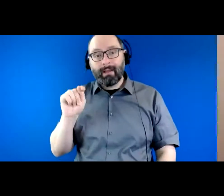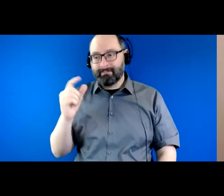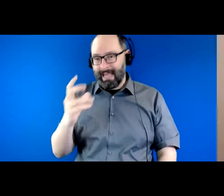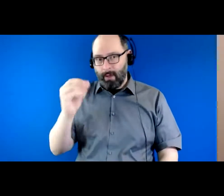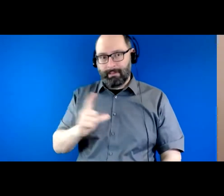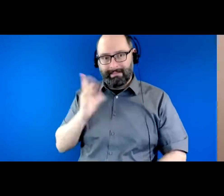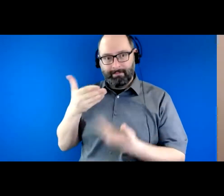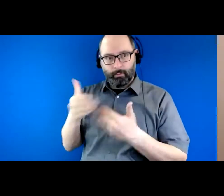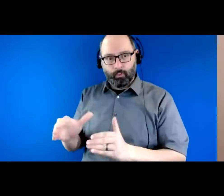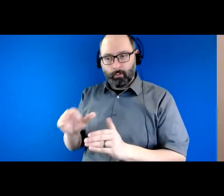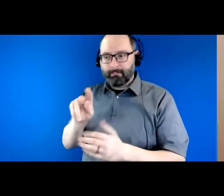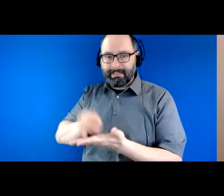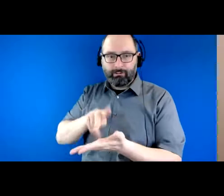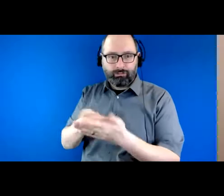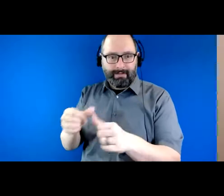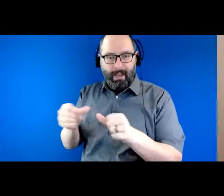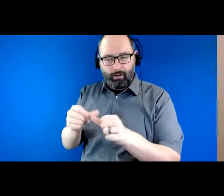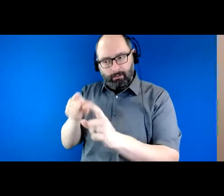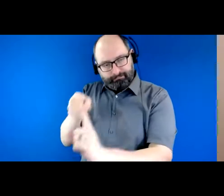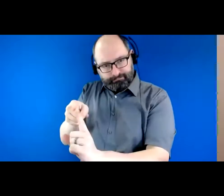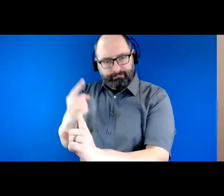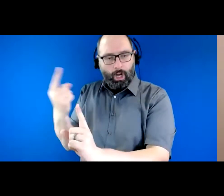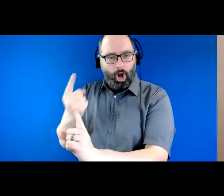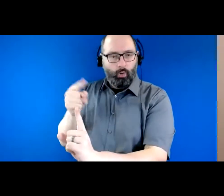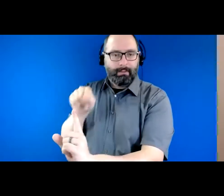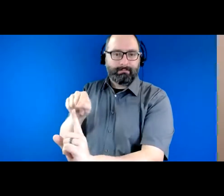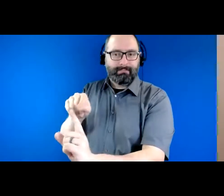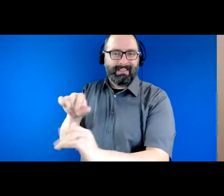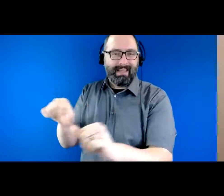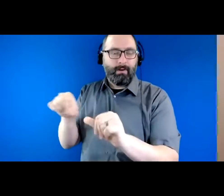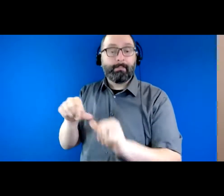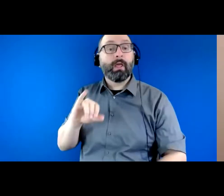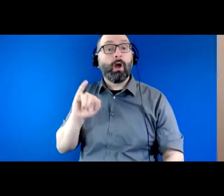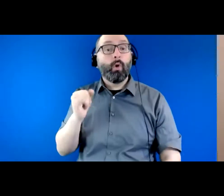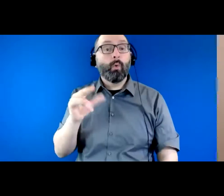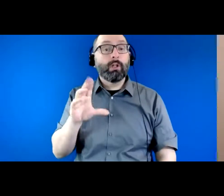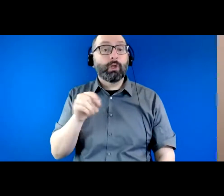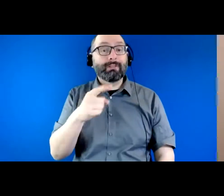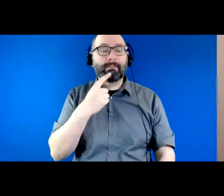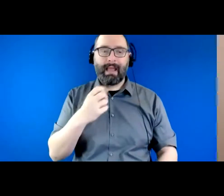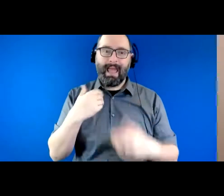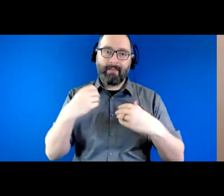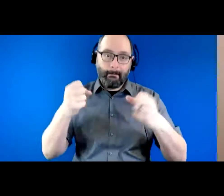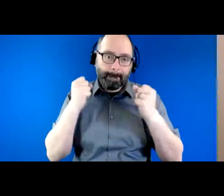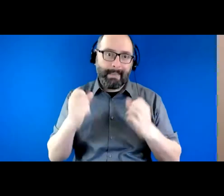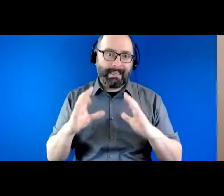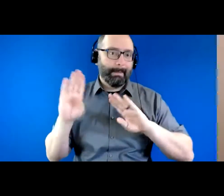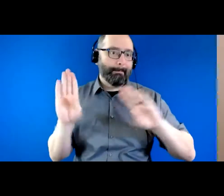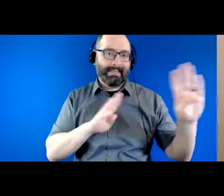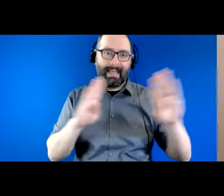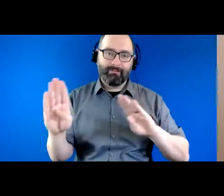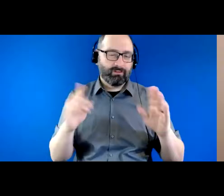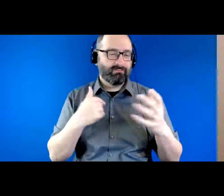room, kitchen area where it would normally occur. Like Julio said, there's a lot of behaviors, and not to kind of boil it